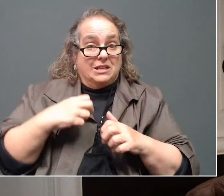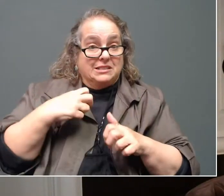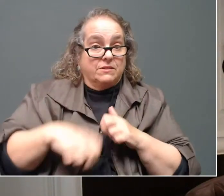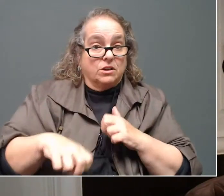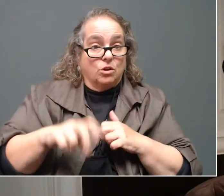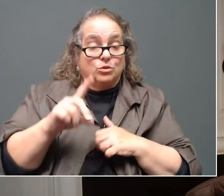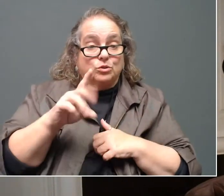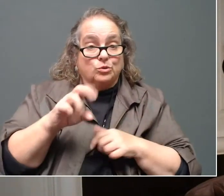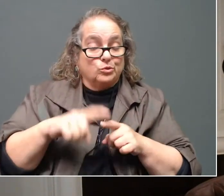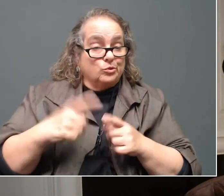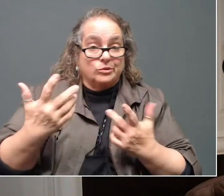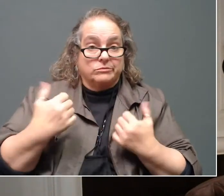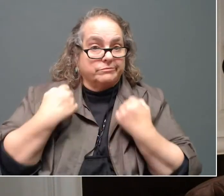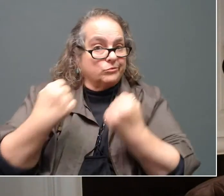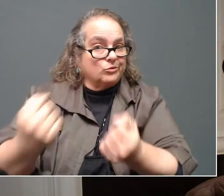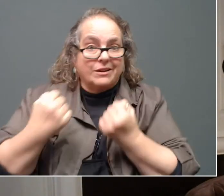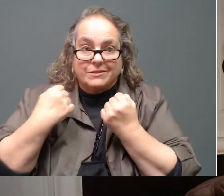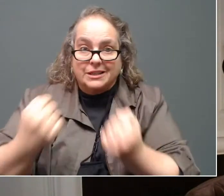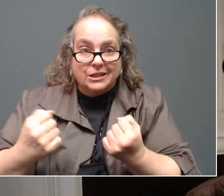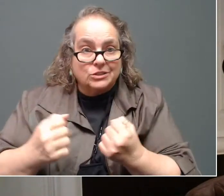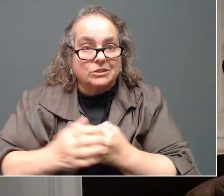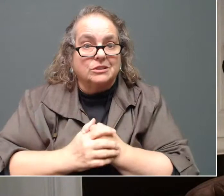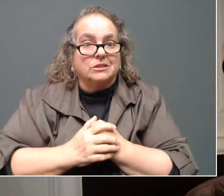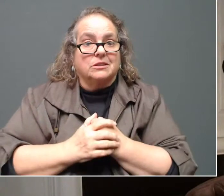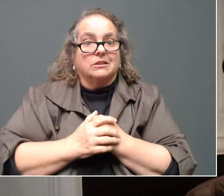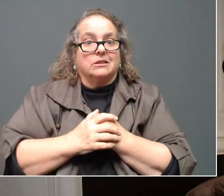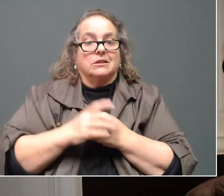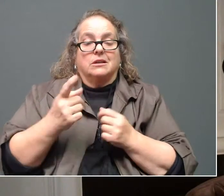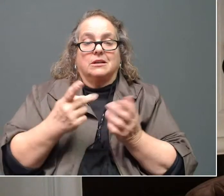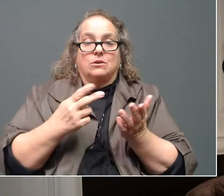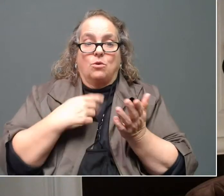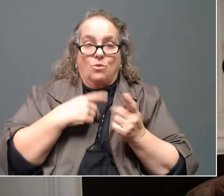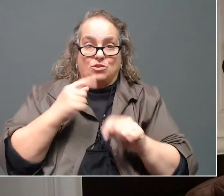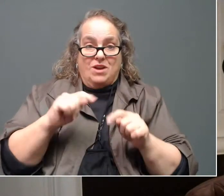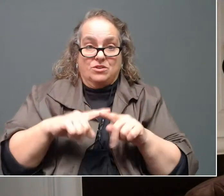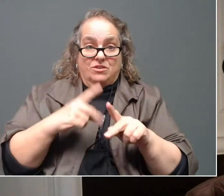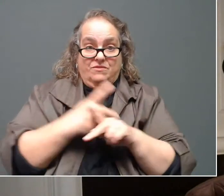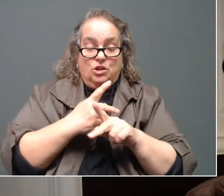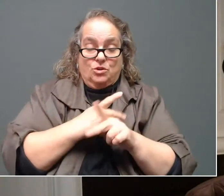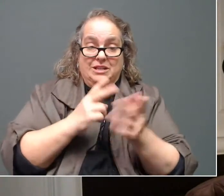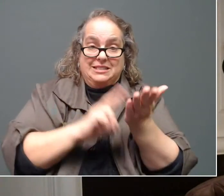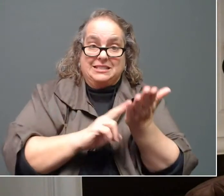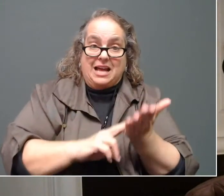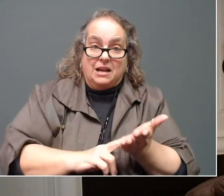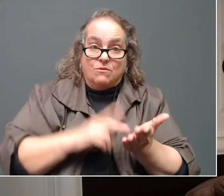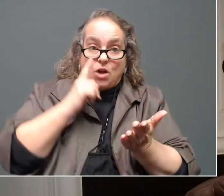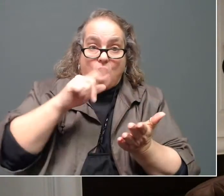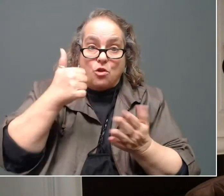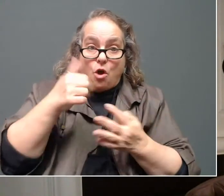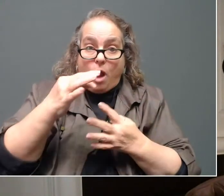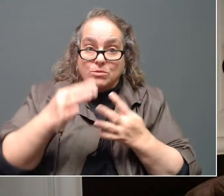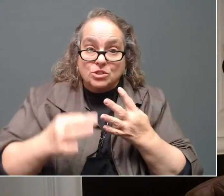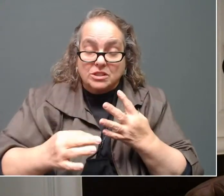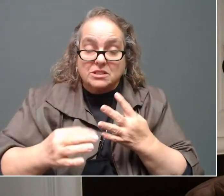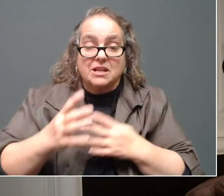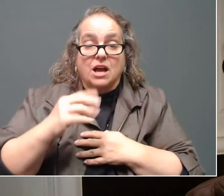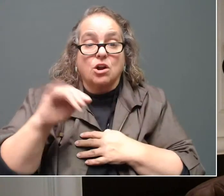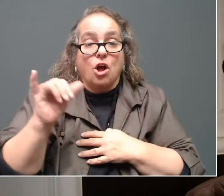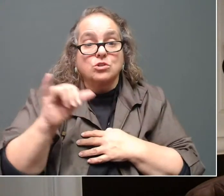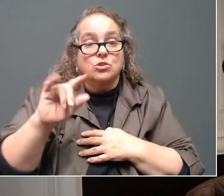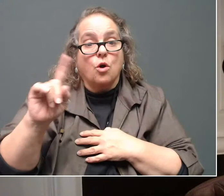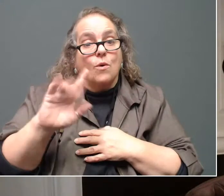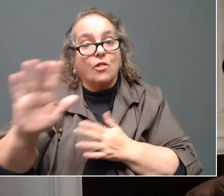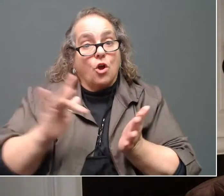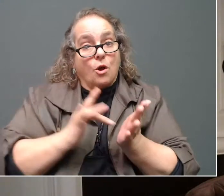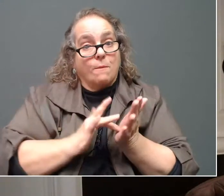transportation or navigating technology for signing up for the other options available, and also where their medical conditions may make